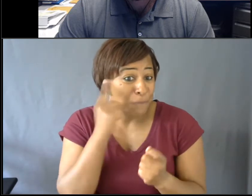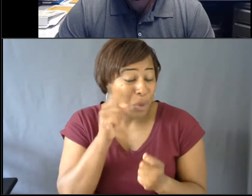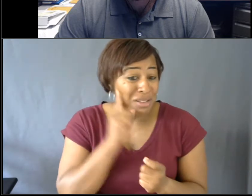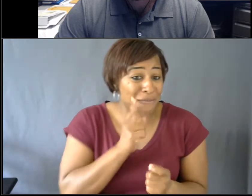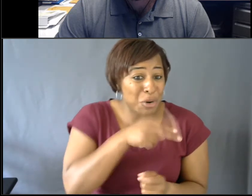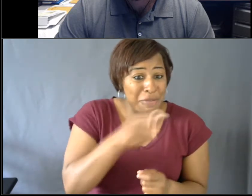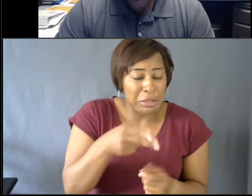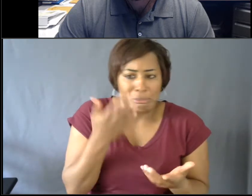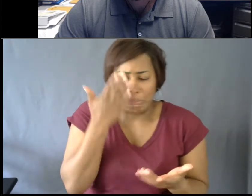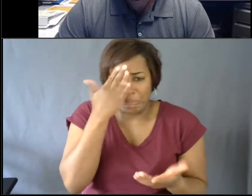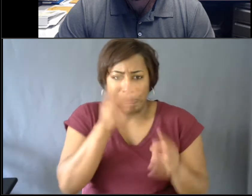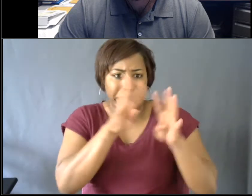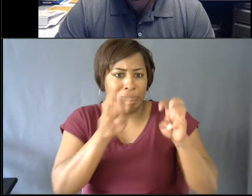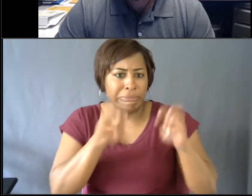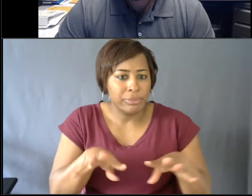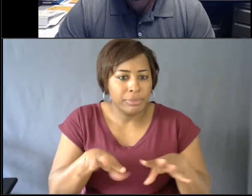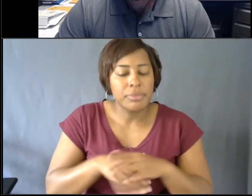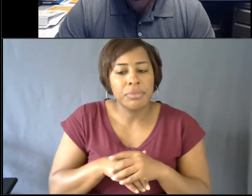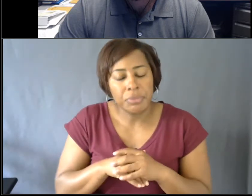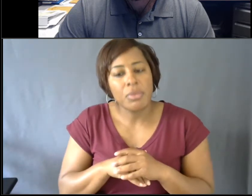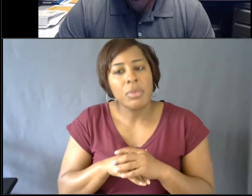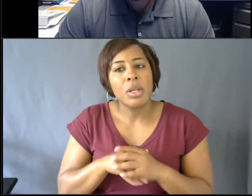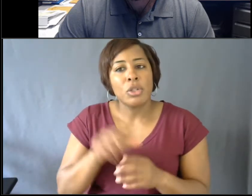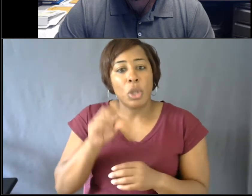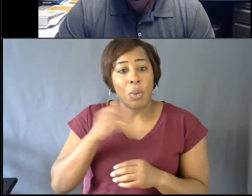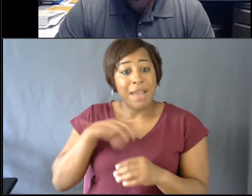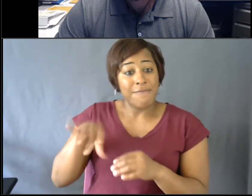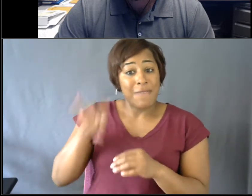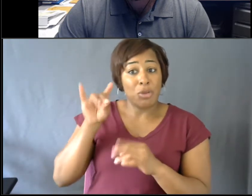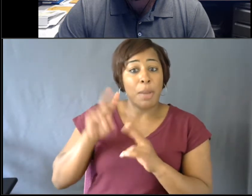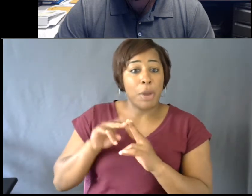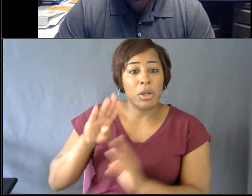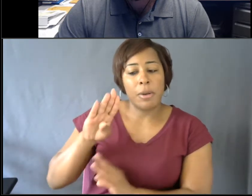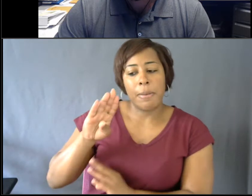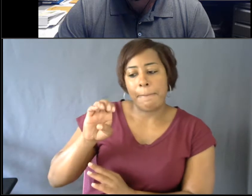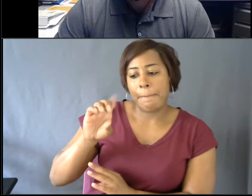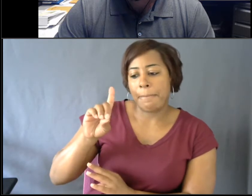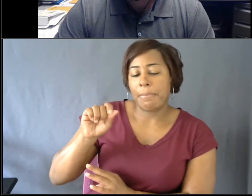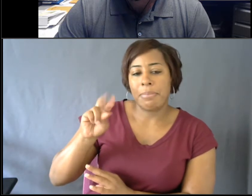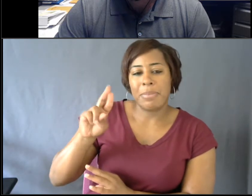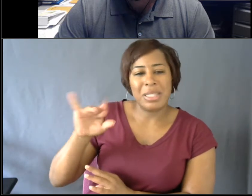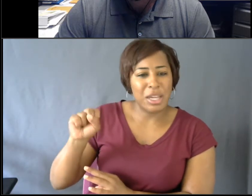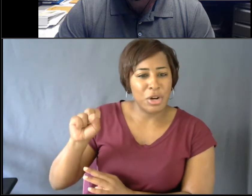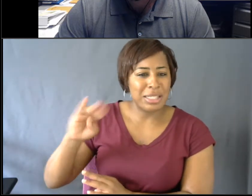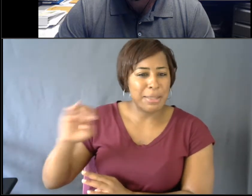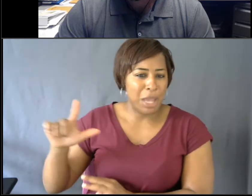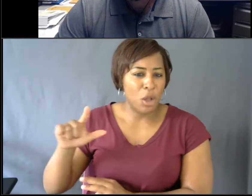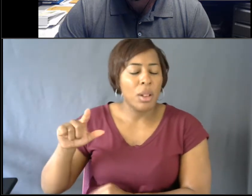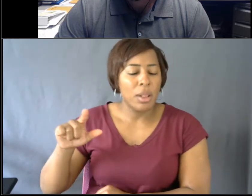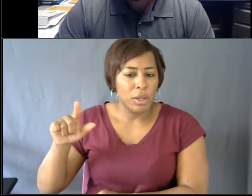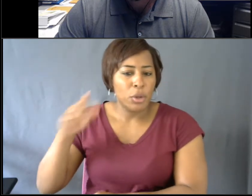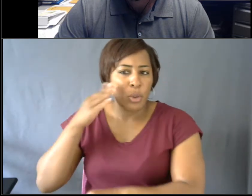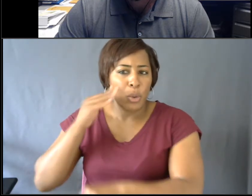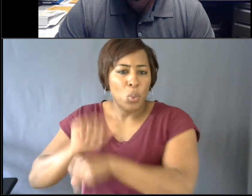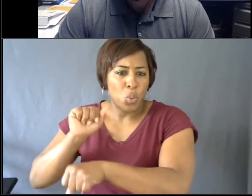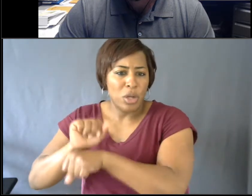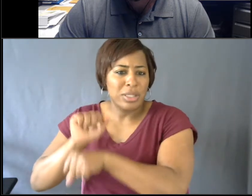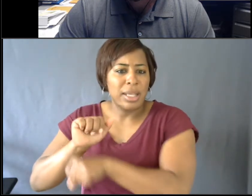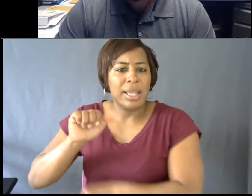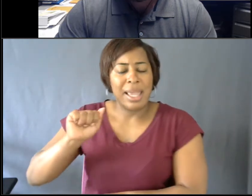so it was kind of a gamble. And once I found a partner, Bell over at Alabama Department of